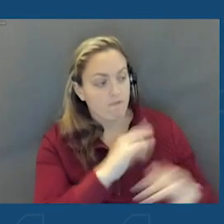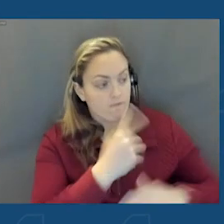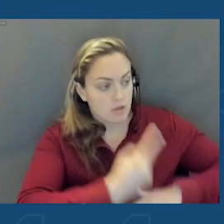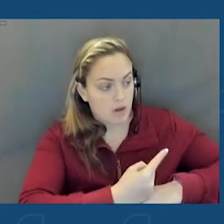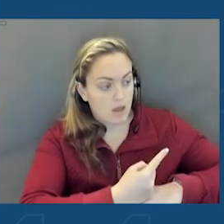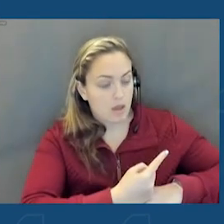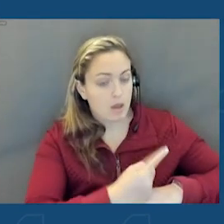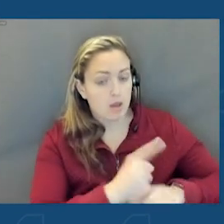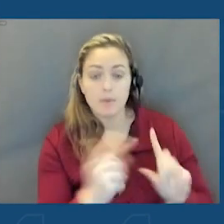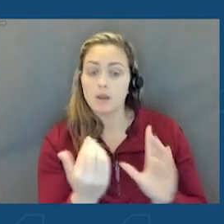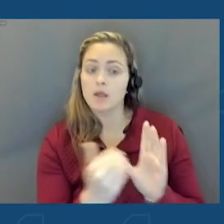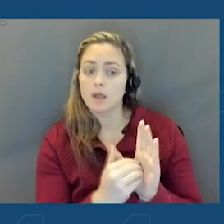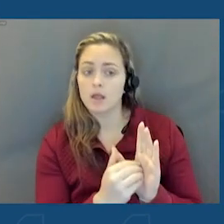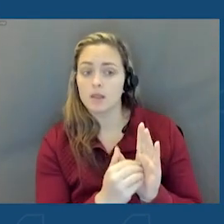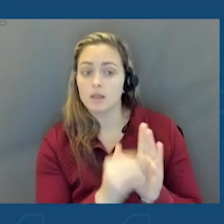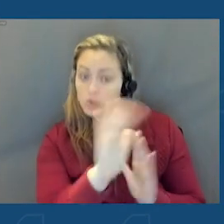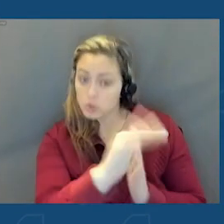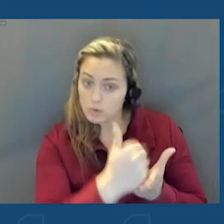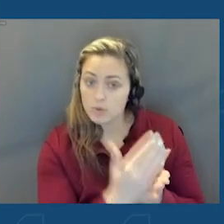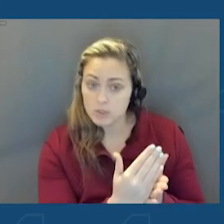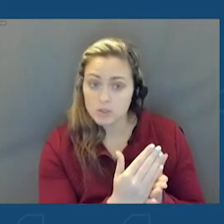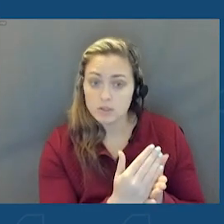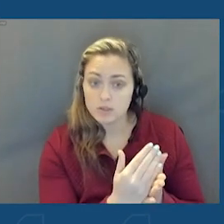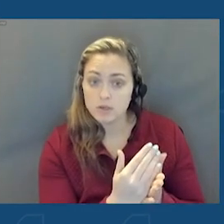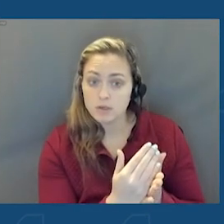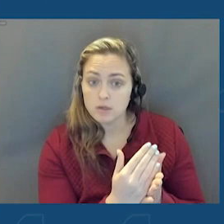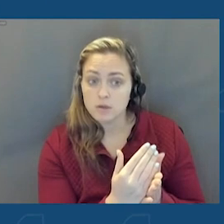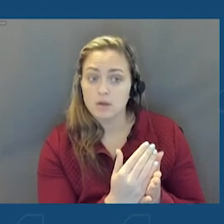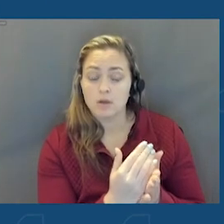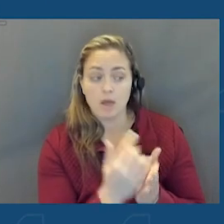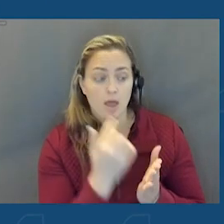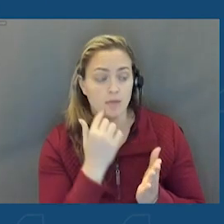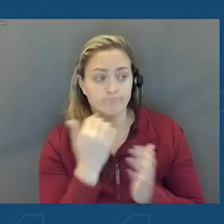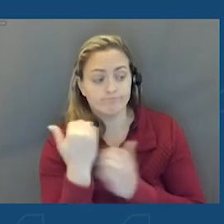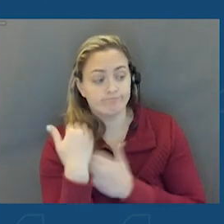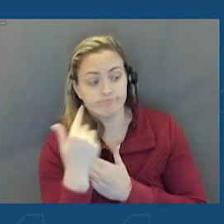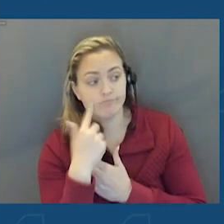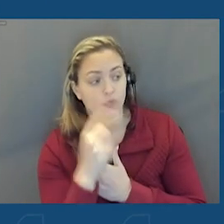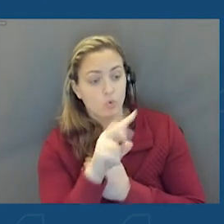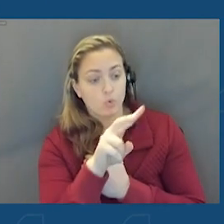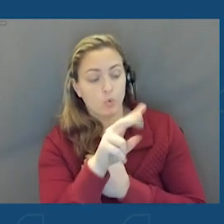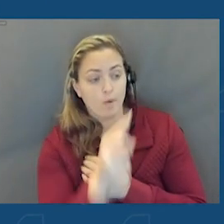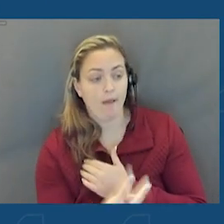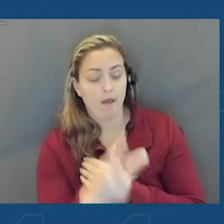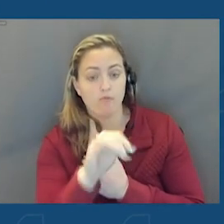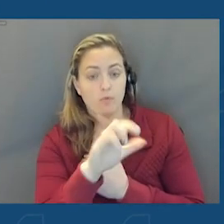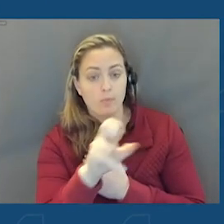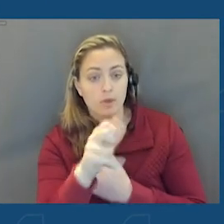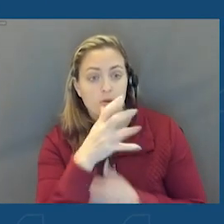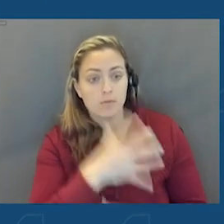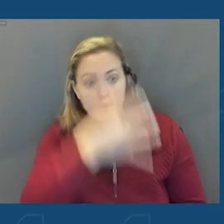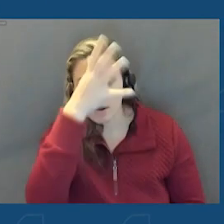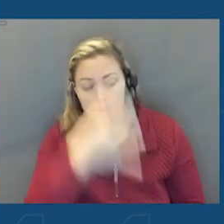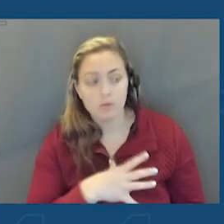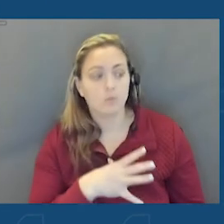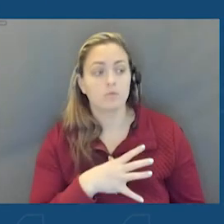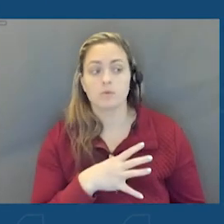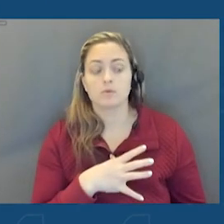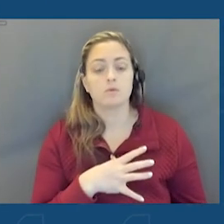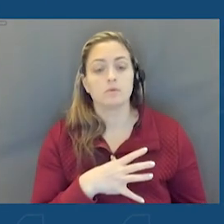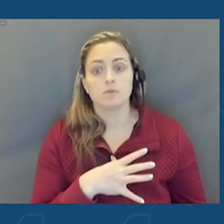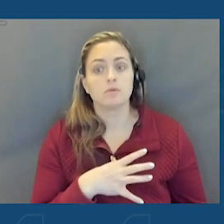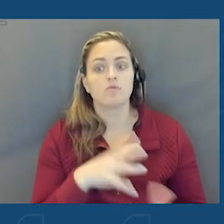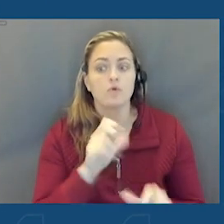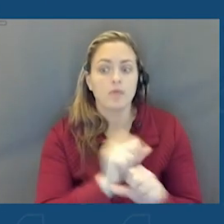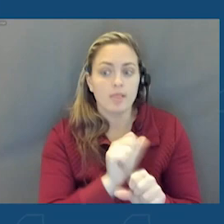Again, Governor, that's your budget. And on behalf of 2.5 million men and women and family members of the labor movement in the state of New